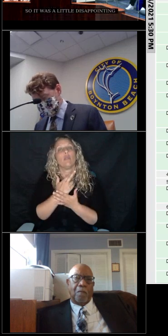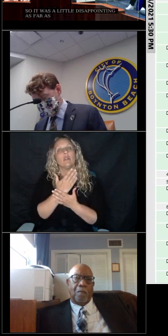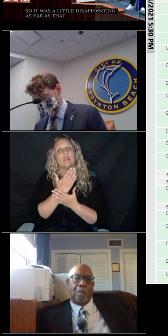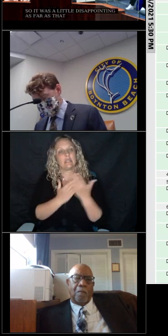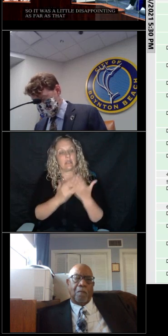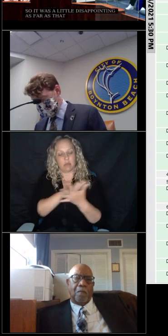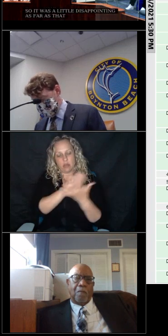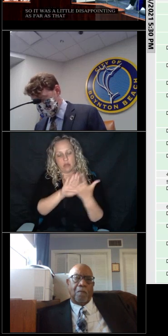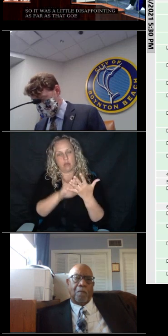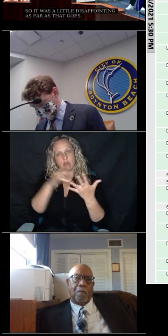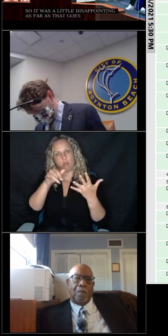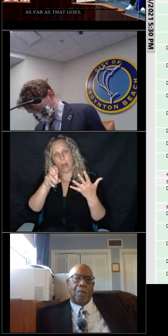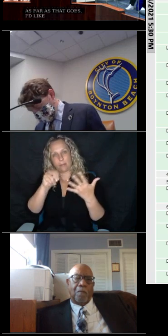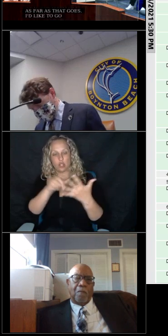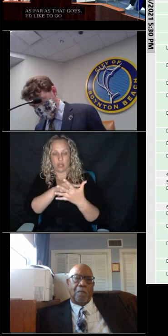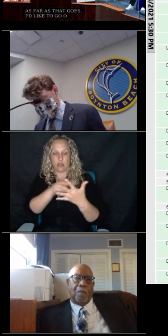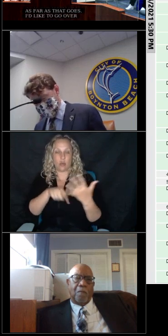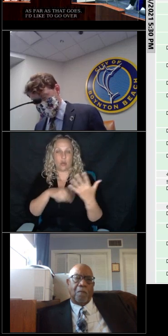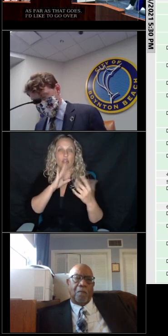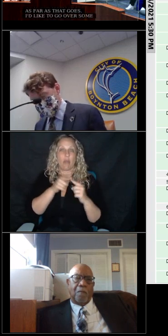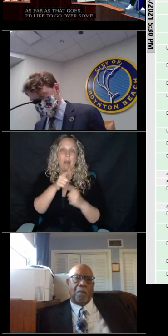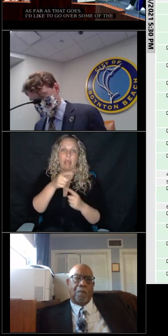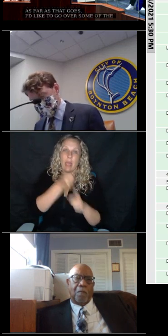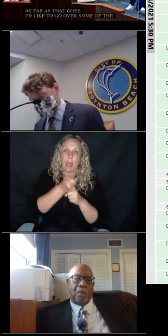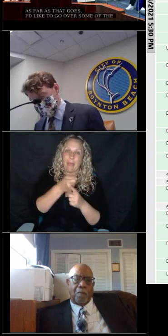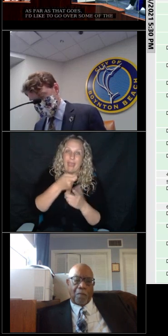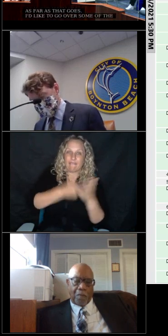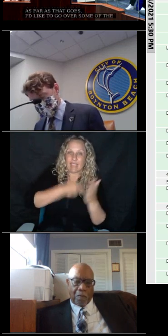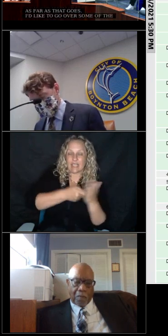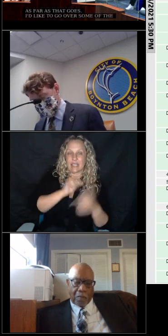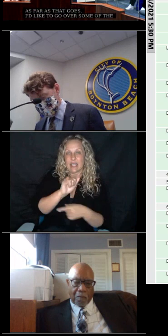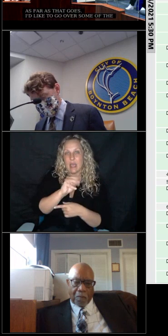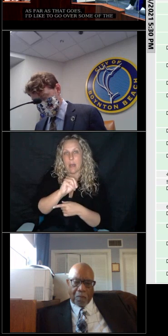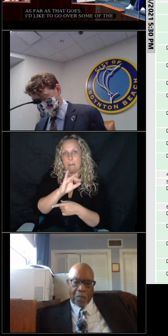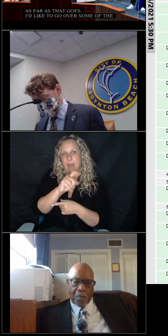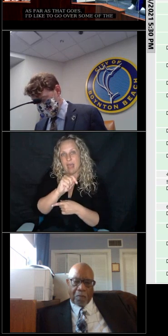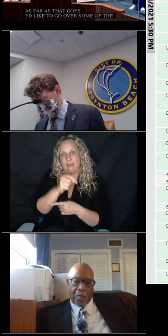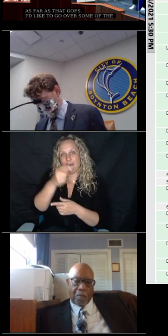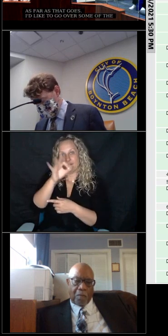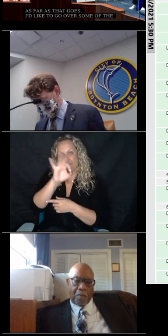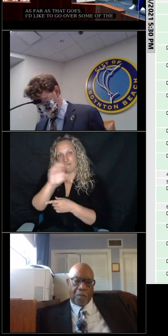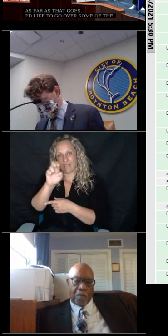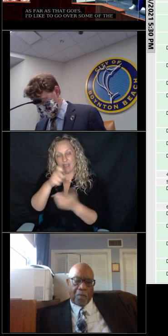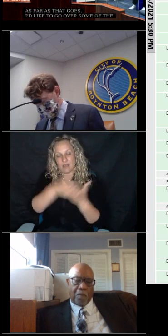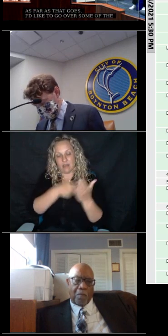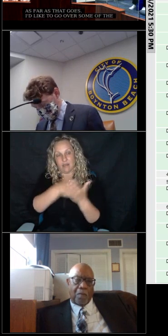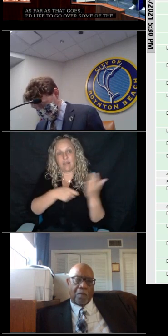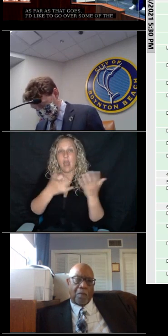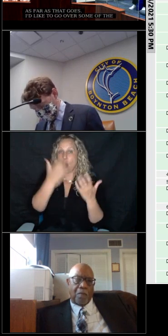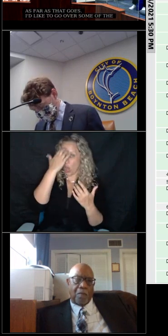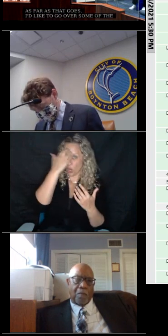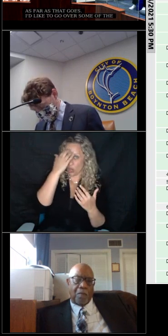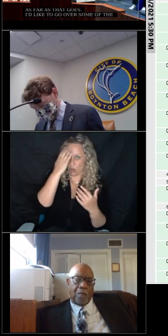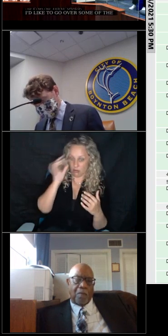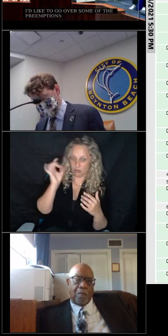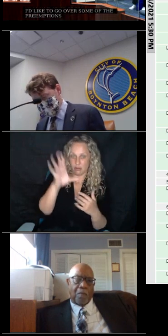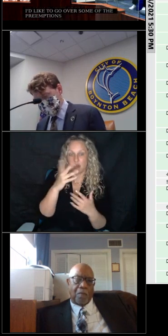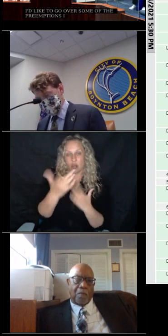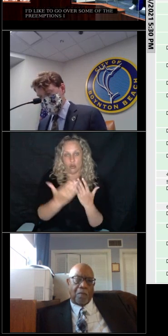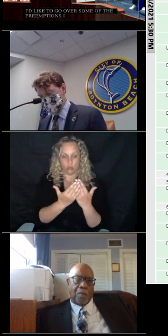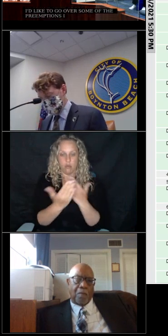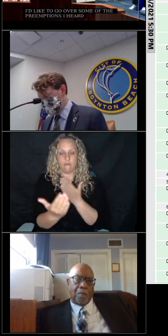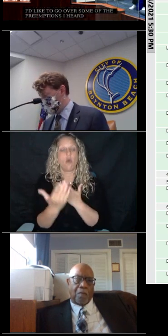Rep. Casello talk to you a little bit about impact fees. But I like to tell you what was preempted so that you'll know as you move forward. Obviously, the